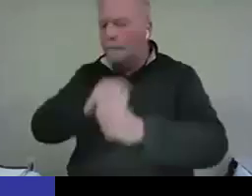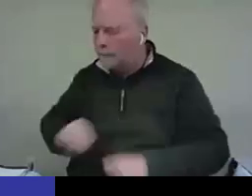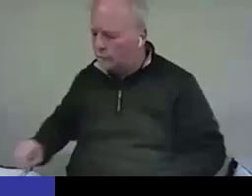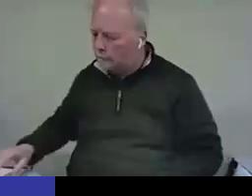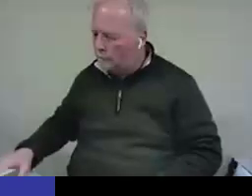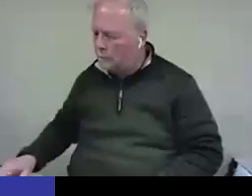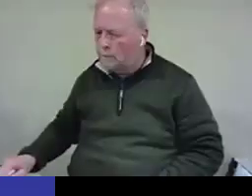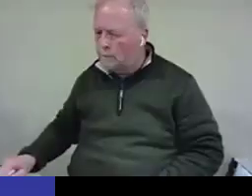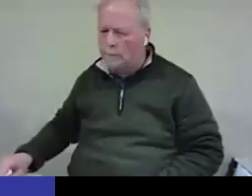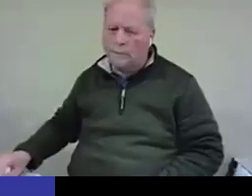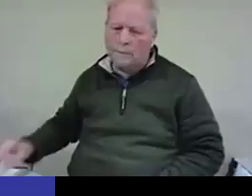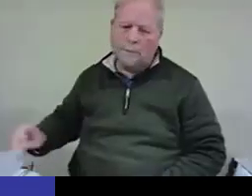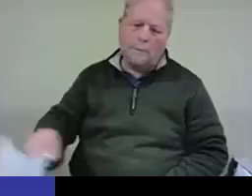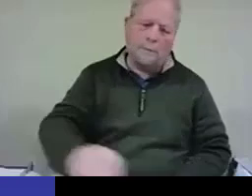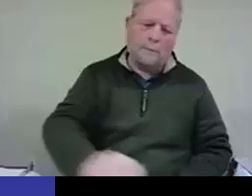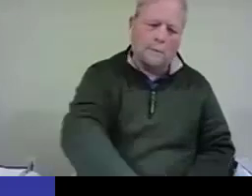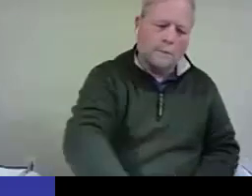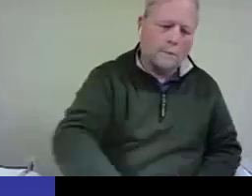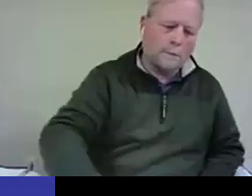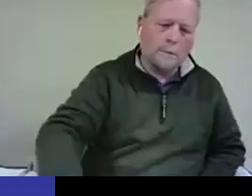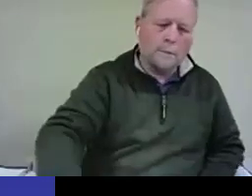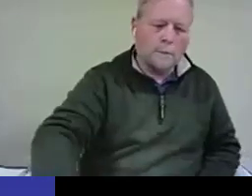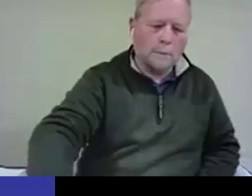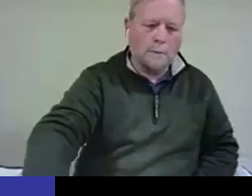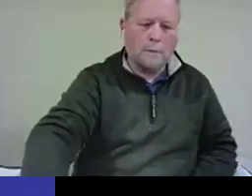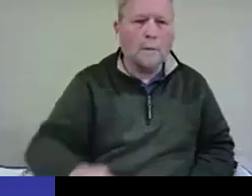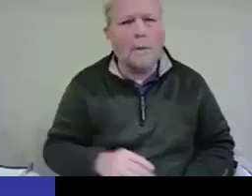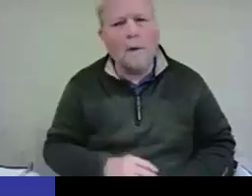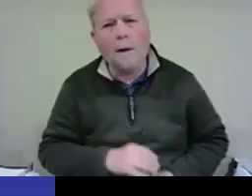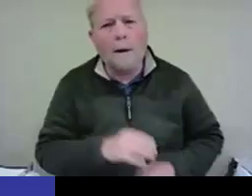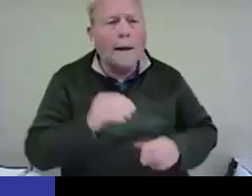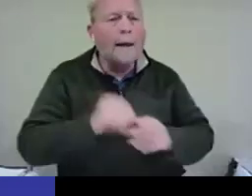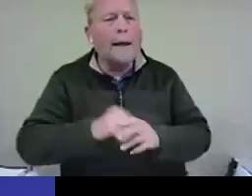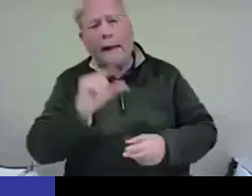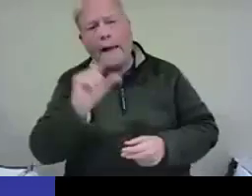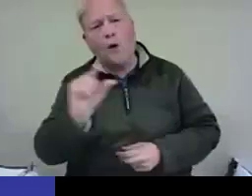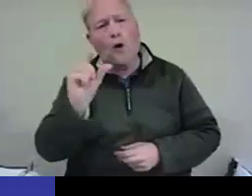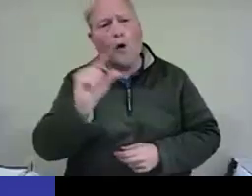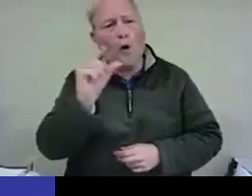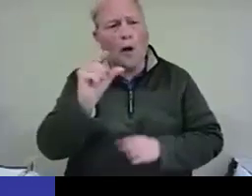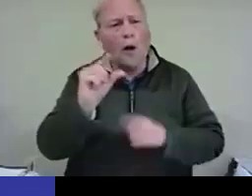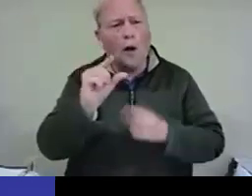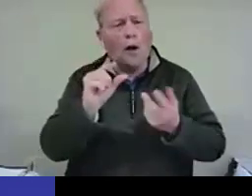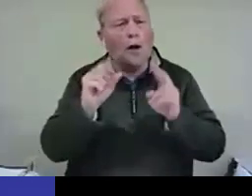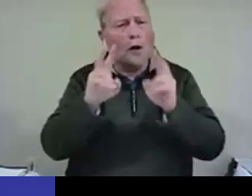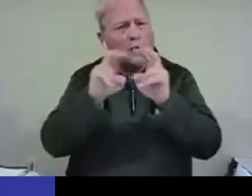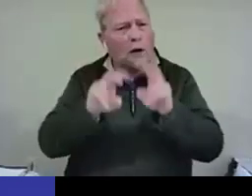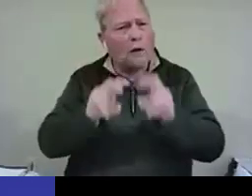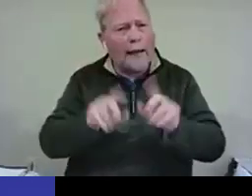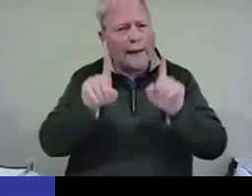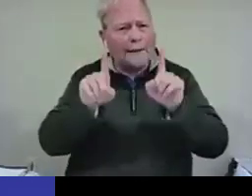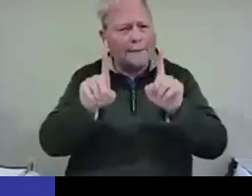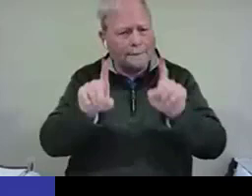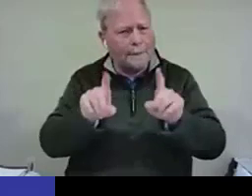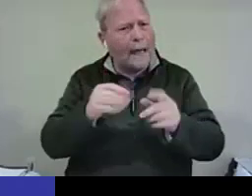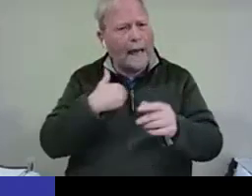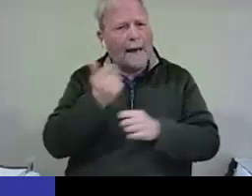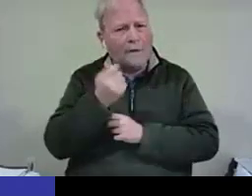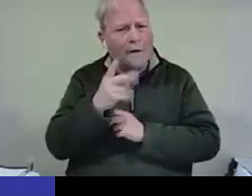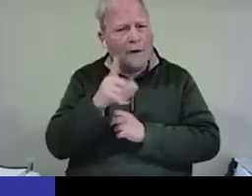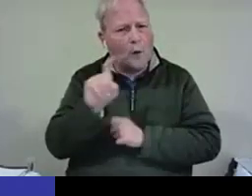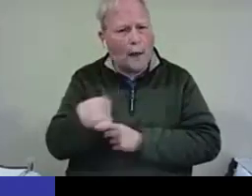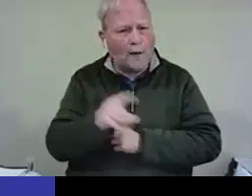A couple of questions that we received in our Google survey about this particular part of the rule. Lots of